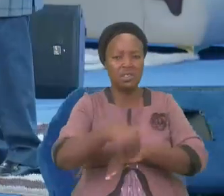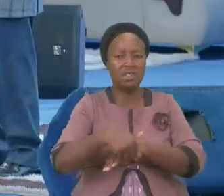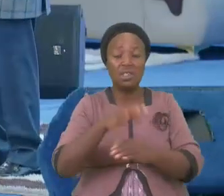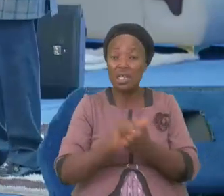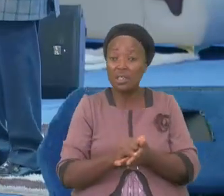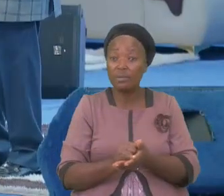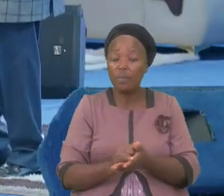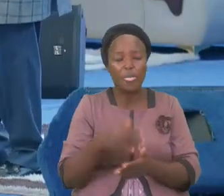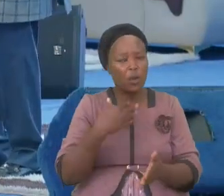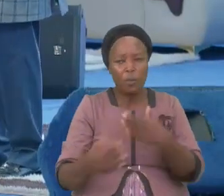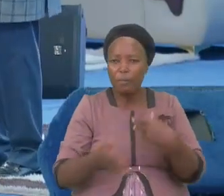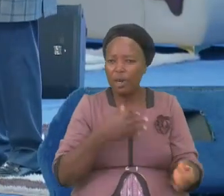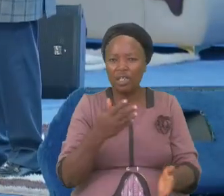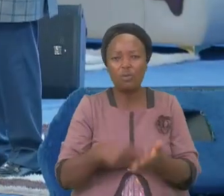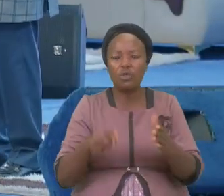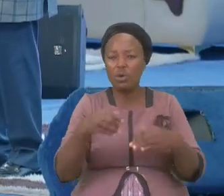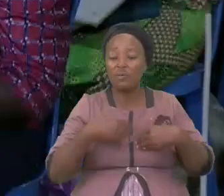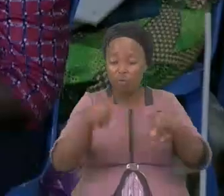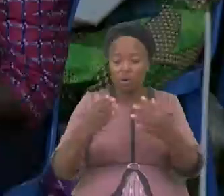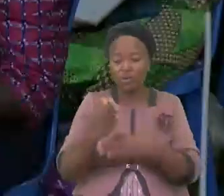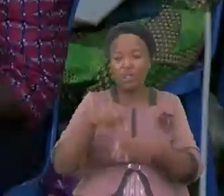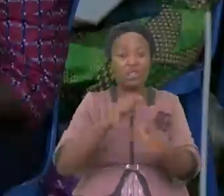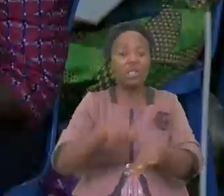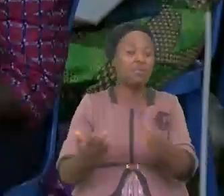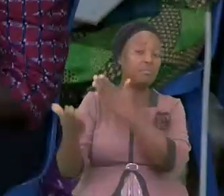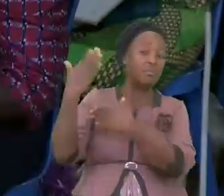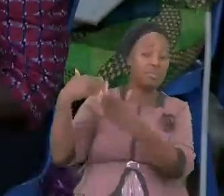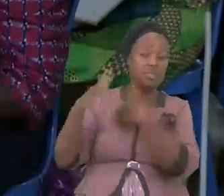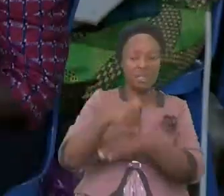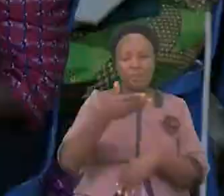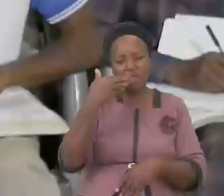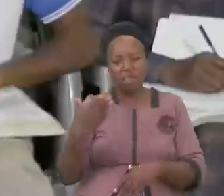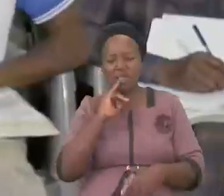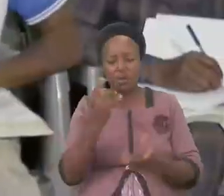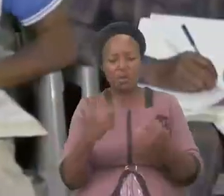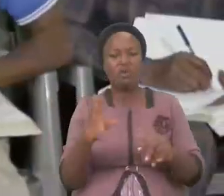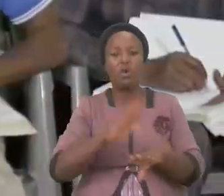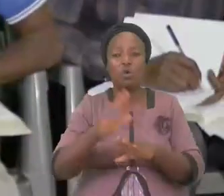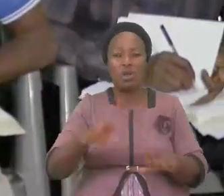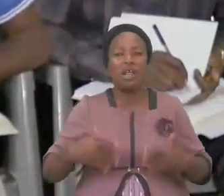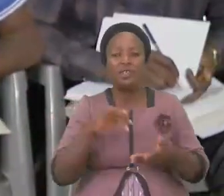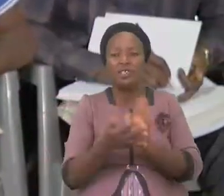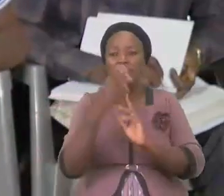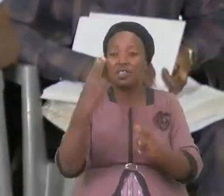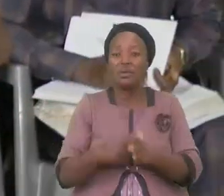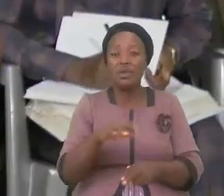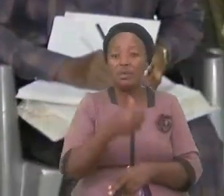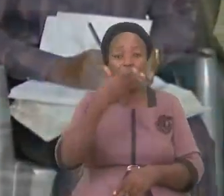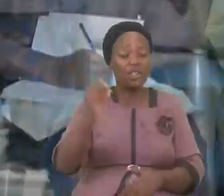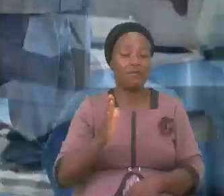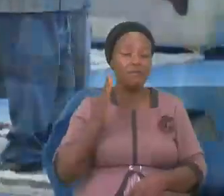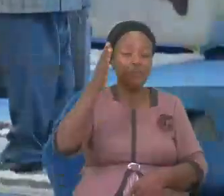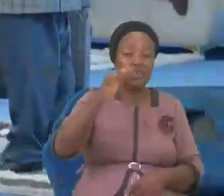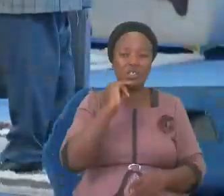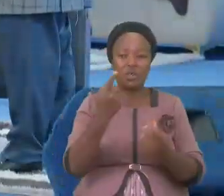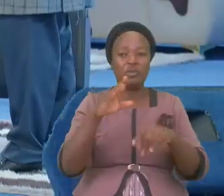a better thing is coming. A better future is coming. Better health.